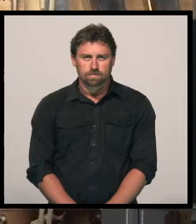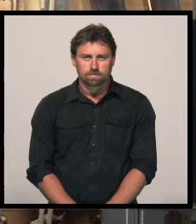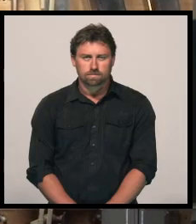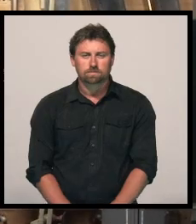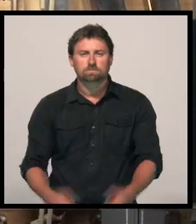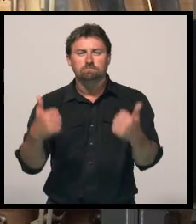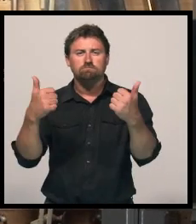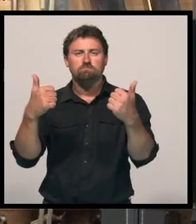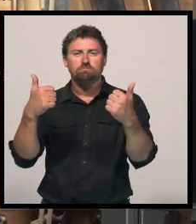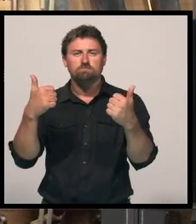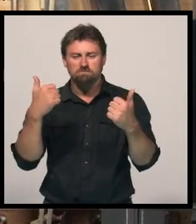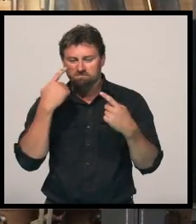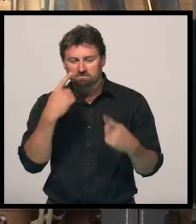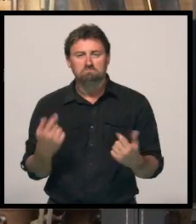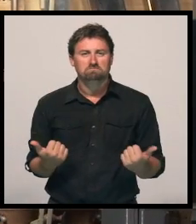Okay, as you can see,